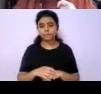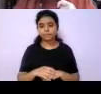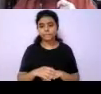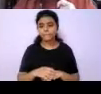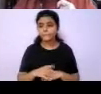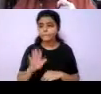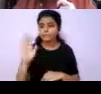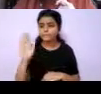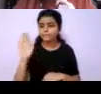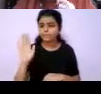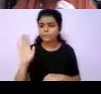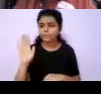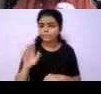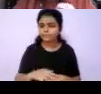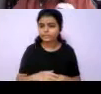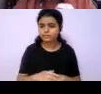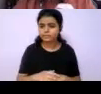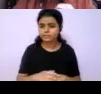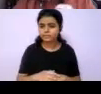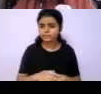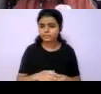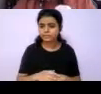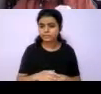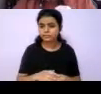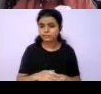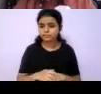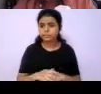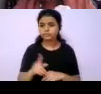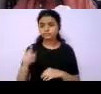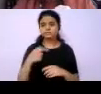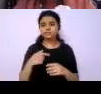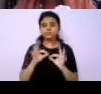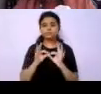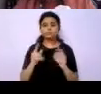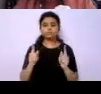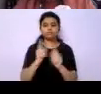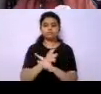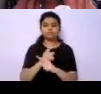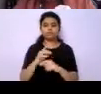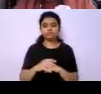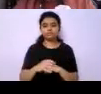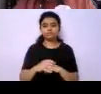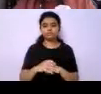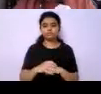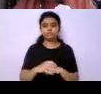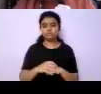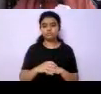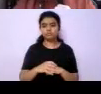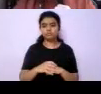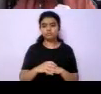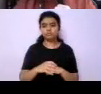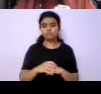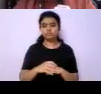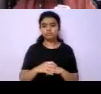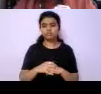Yes? Yes. Actually, ma'am, we have to shift the interpreter. Sorry for interruption. Thank you so